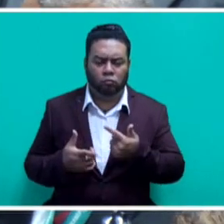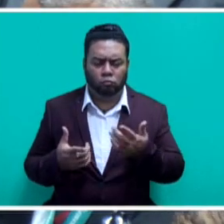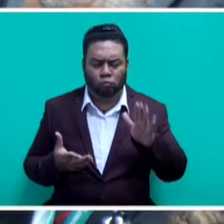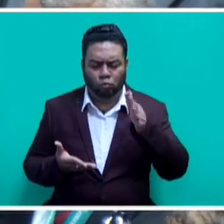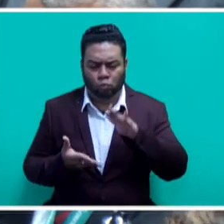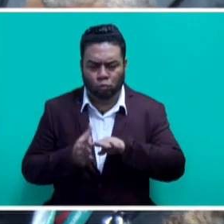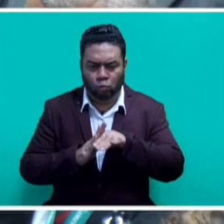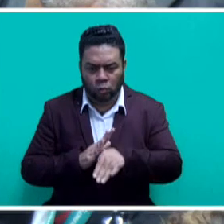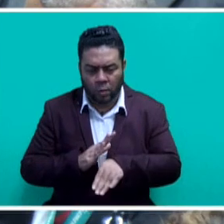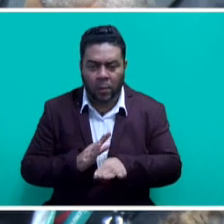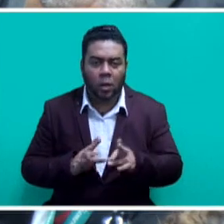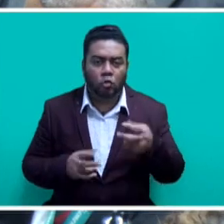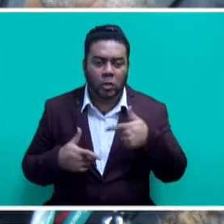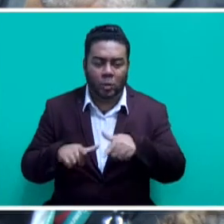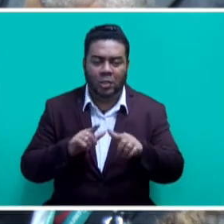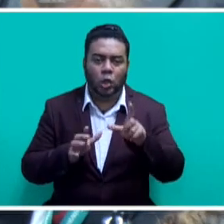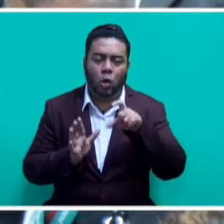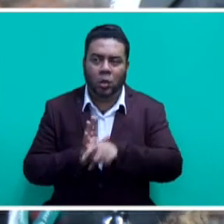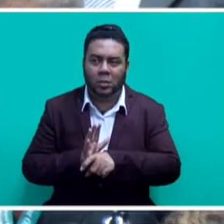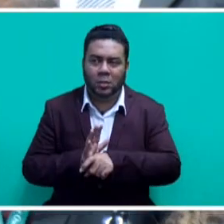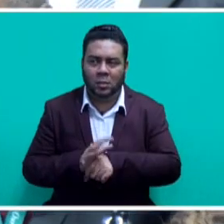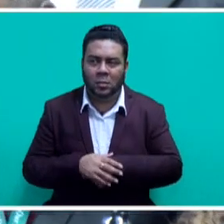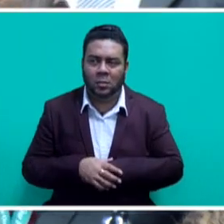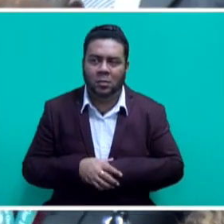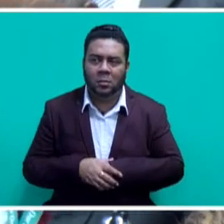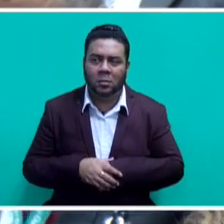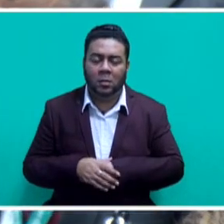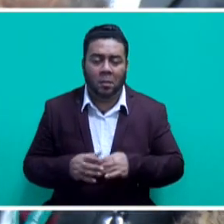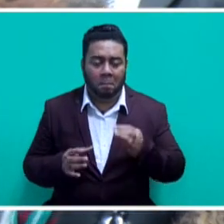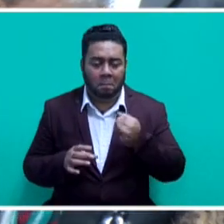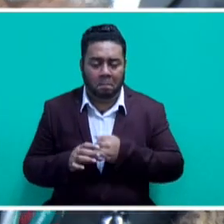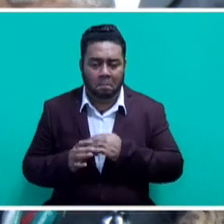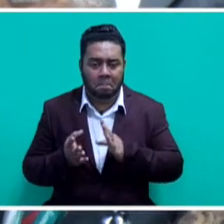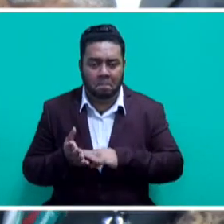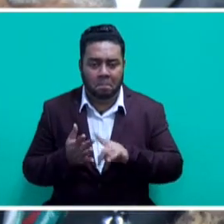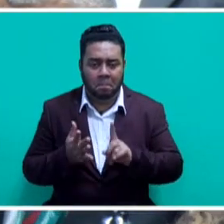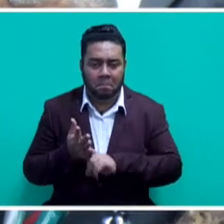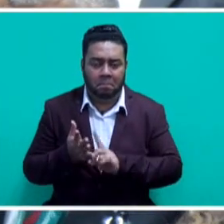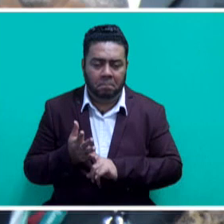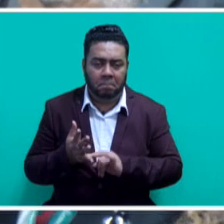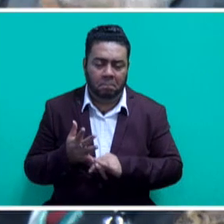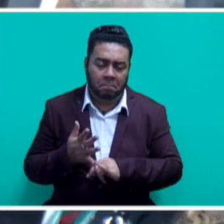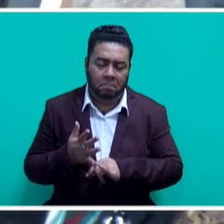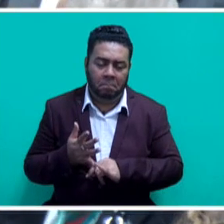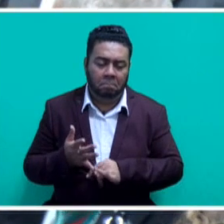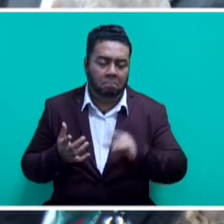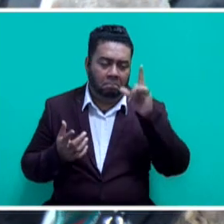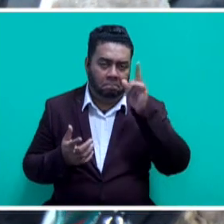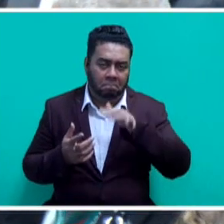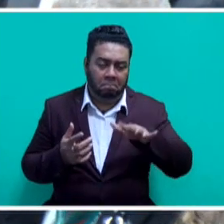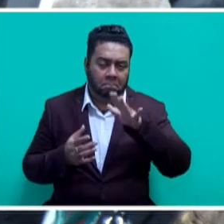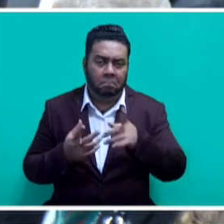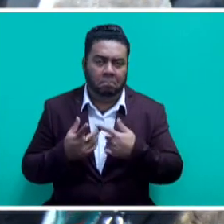the transportation cost. The growers near the mills are able to absorb the increase. Those located in the